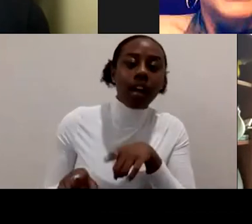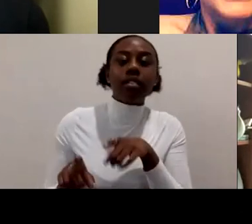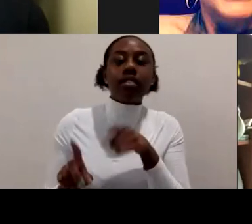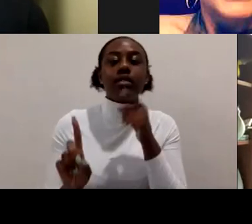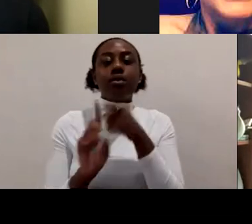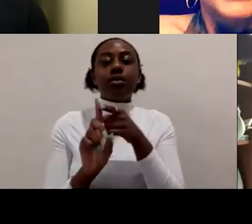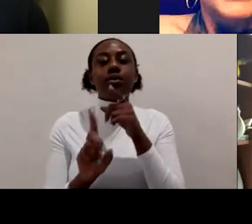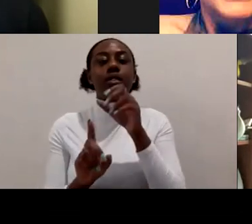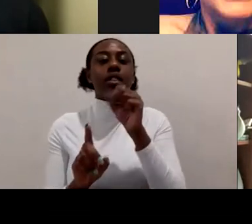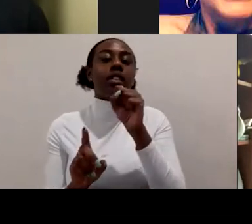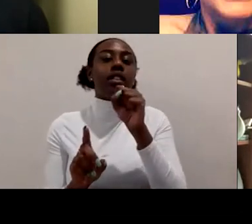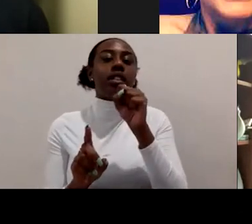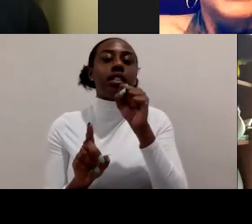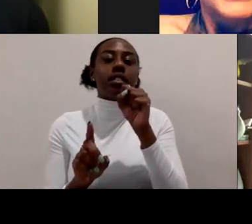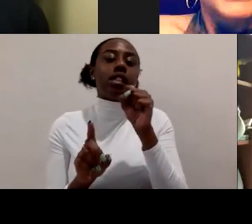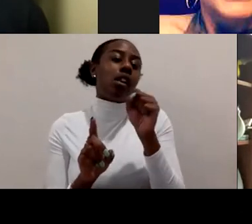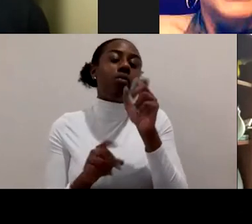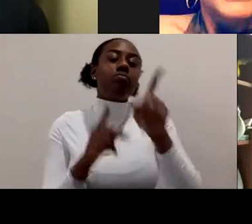around.